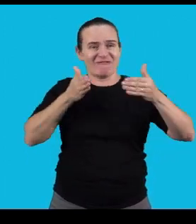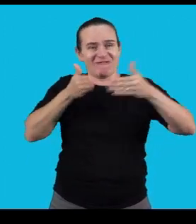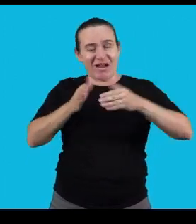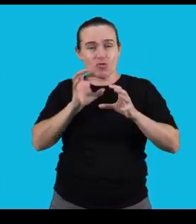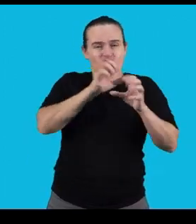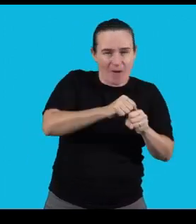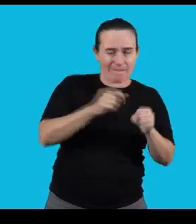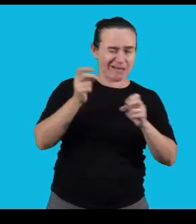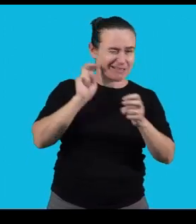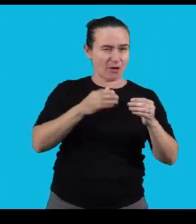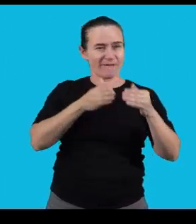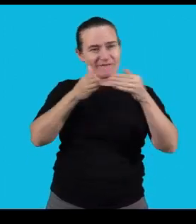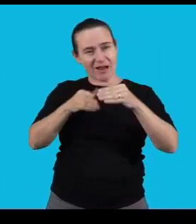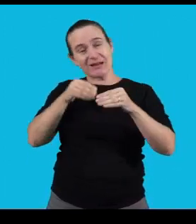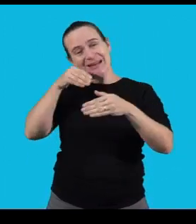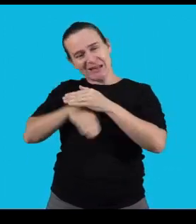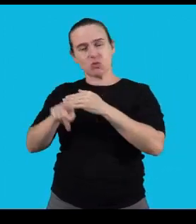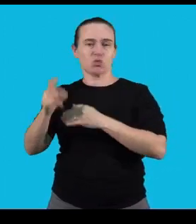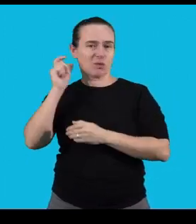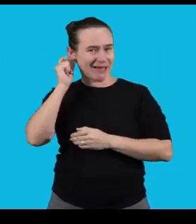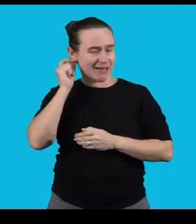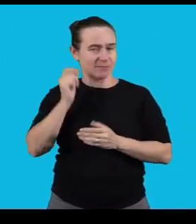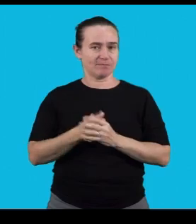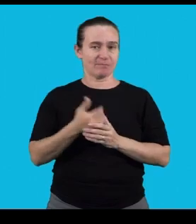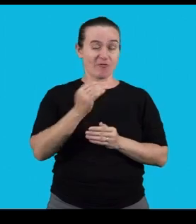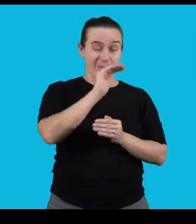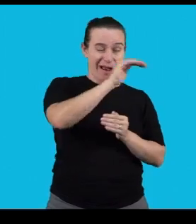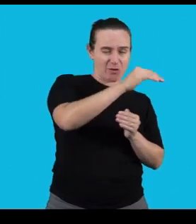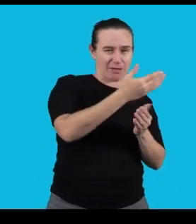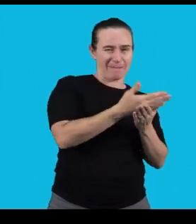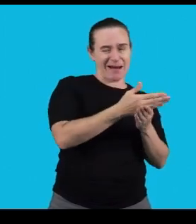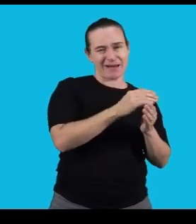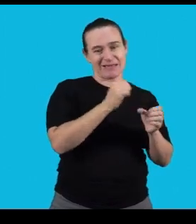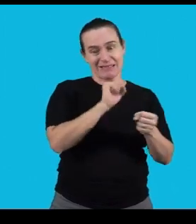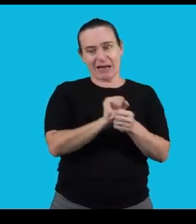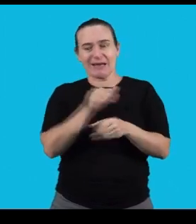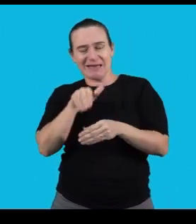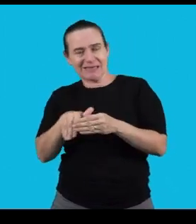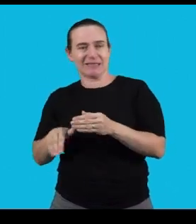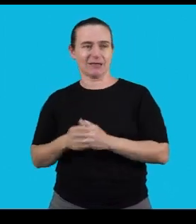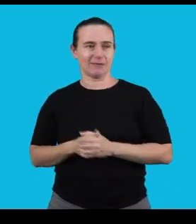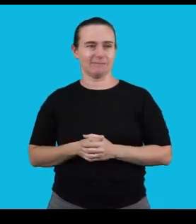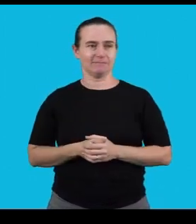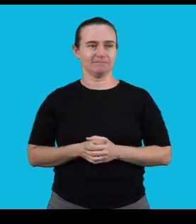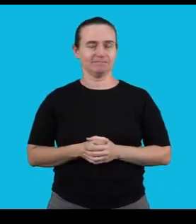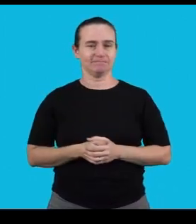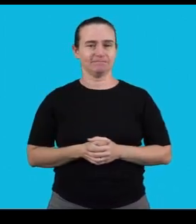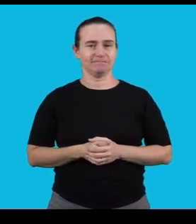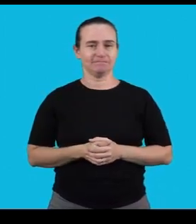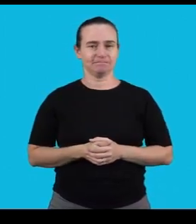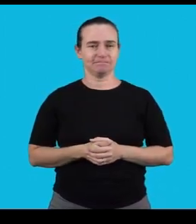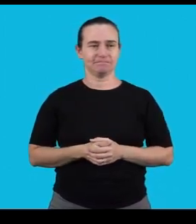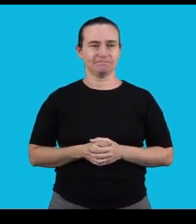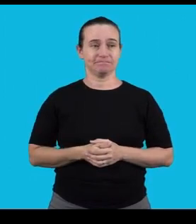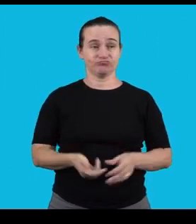it funnels or traps sound waves from the outside into the ear. Funneling or trapping is the